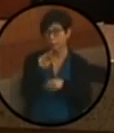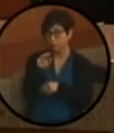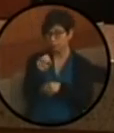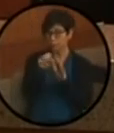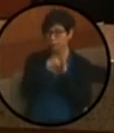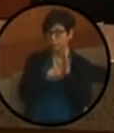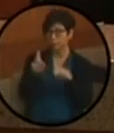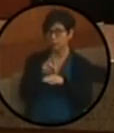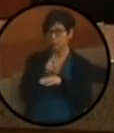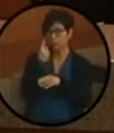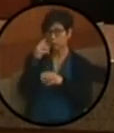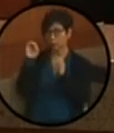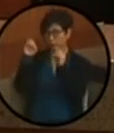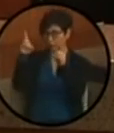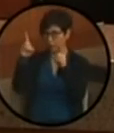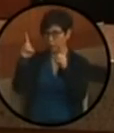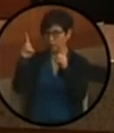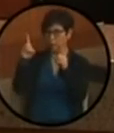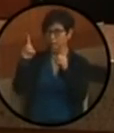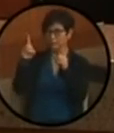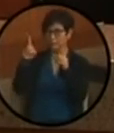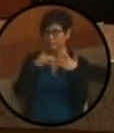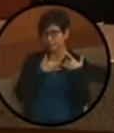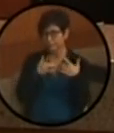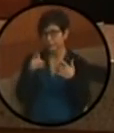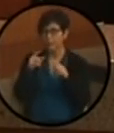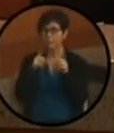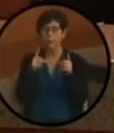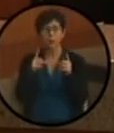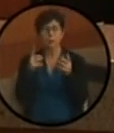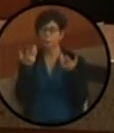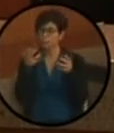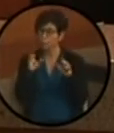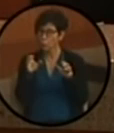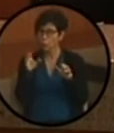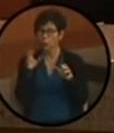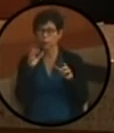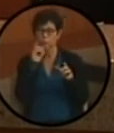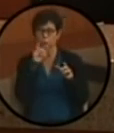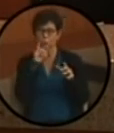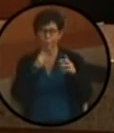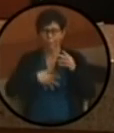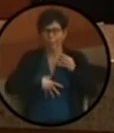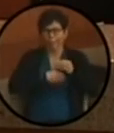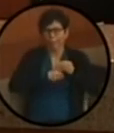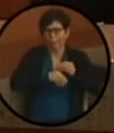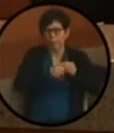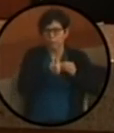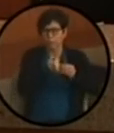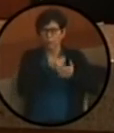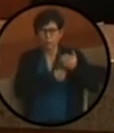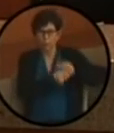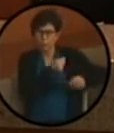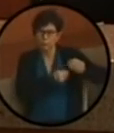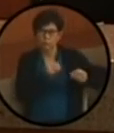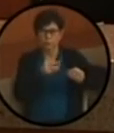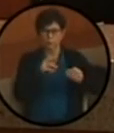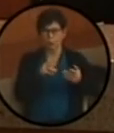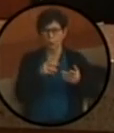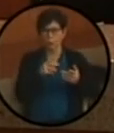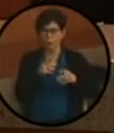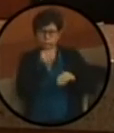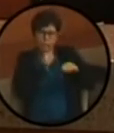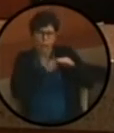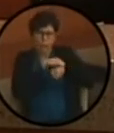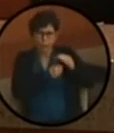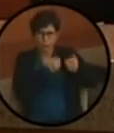create any kind of perverse incentive to pad budgets by seizing people's assets, which is, I think, you know, where that would be at its most extreme